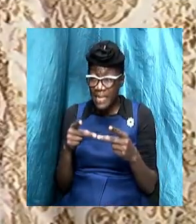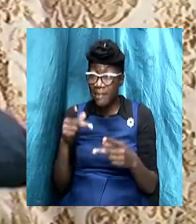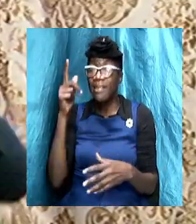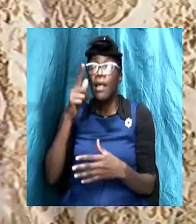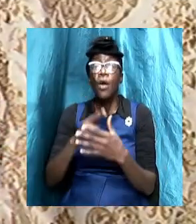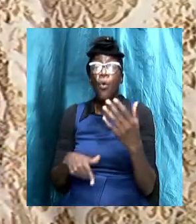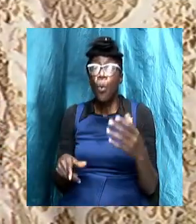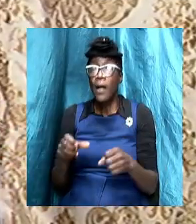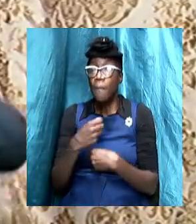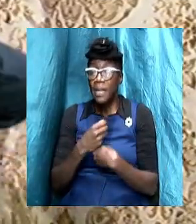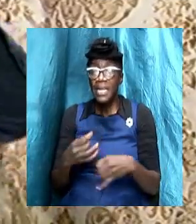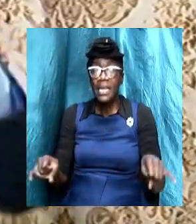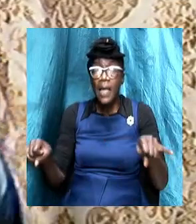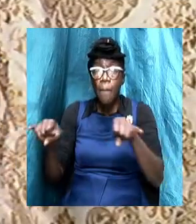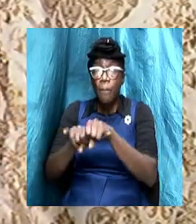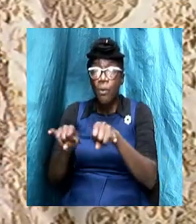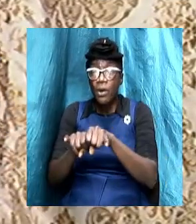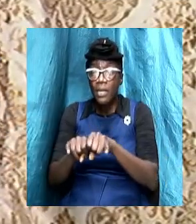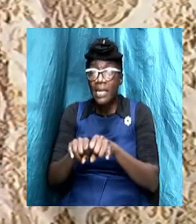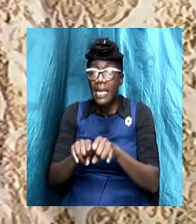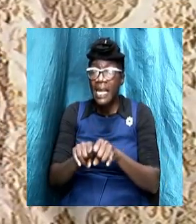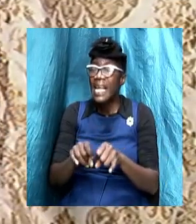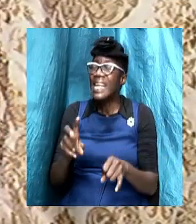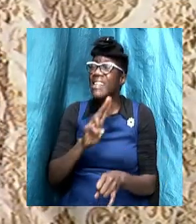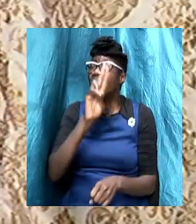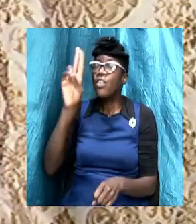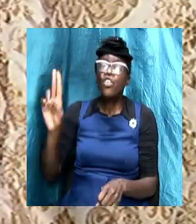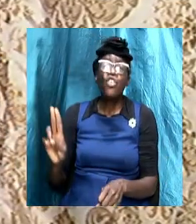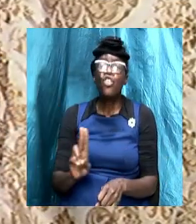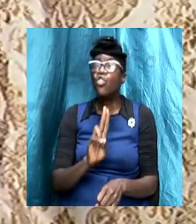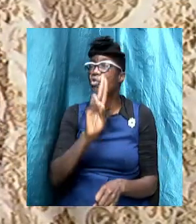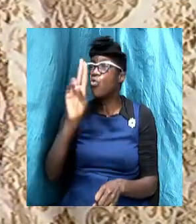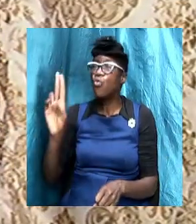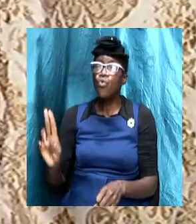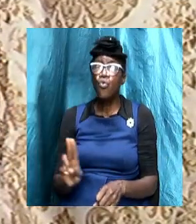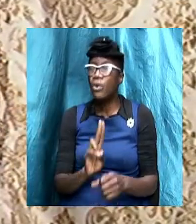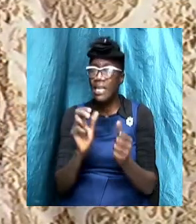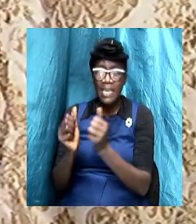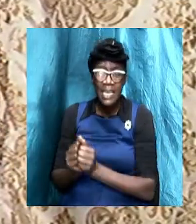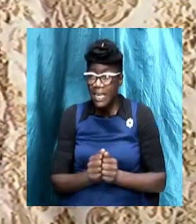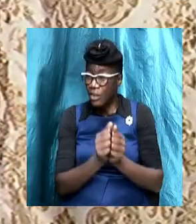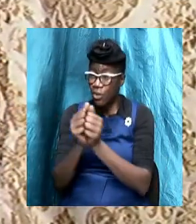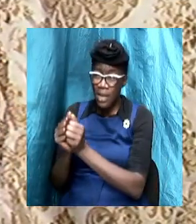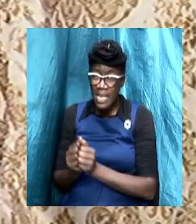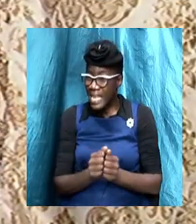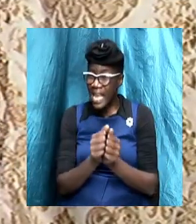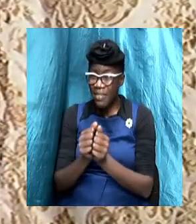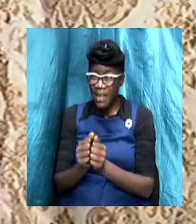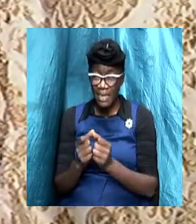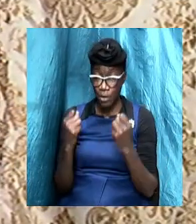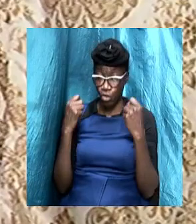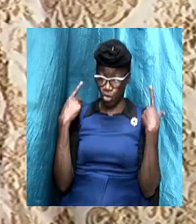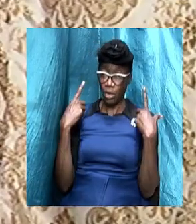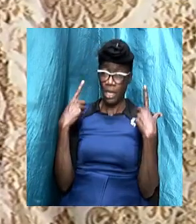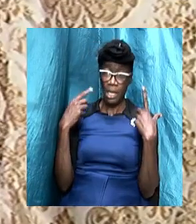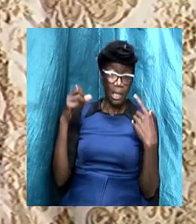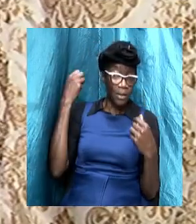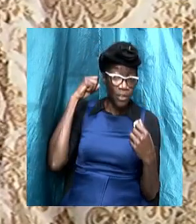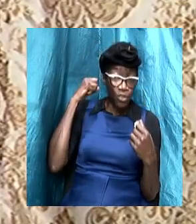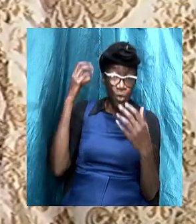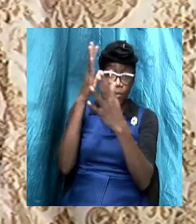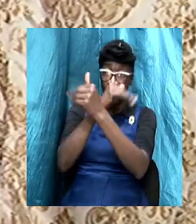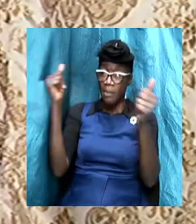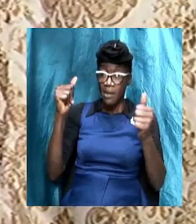it important is the unity that existed. And the Bible said, and suddenly there came a sound from heaven as of a